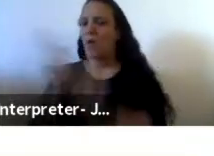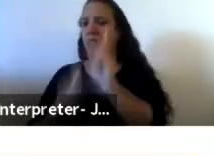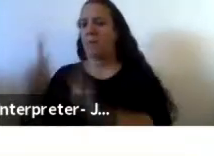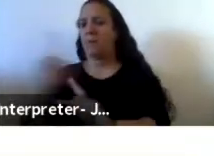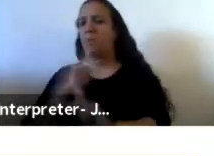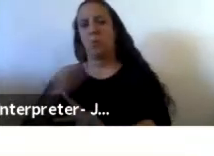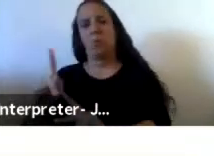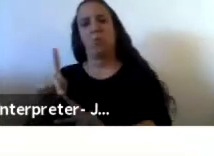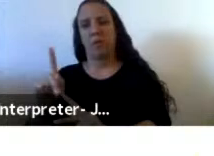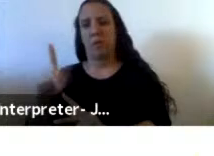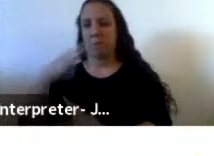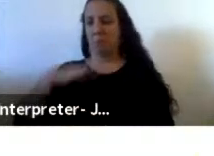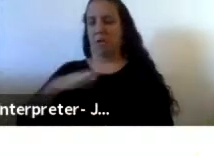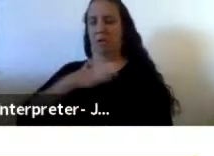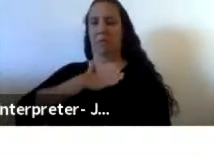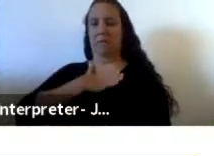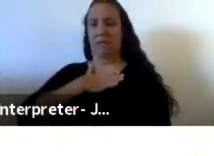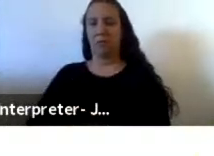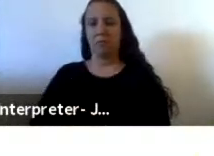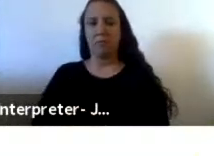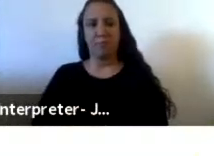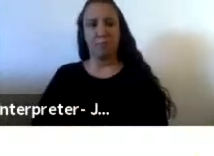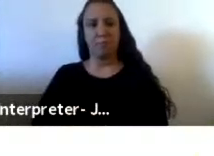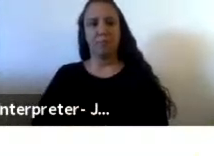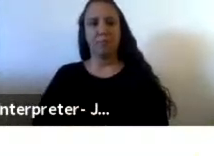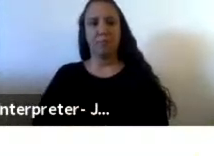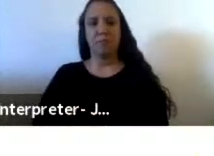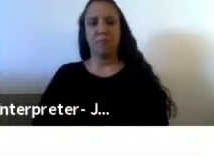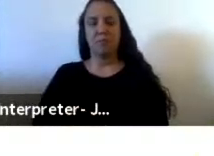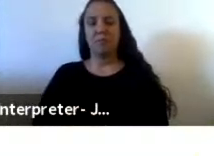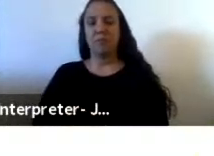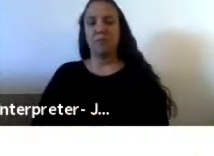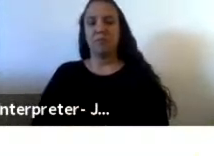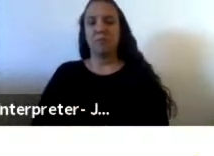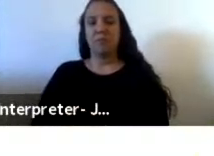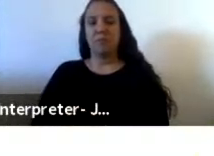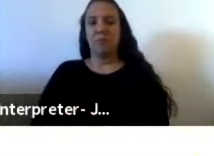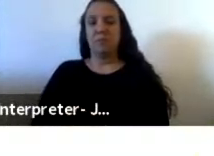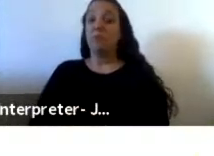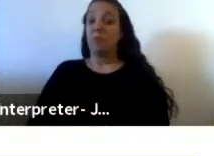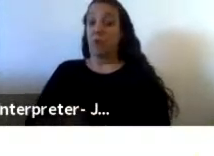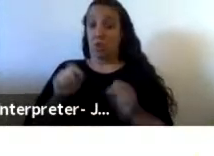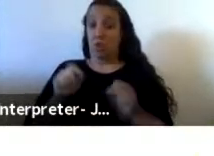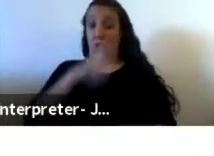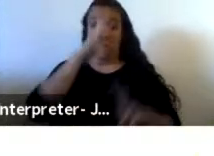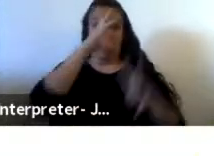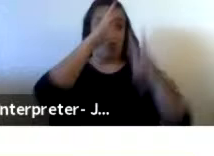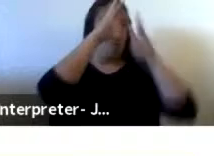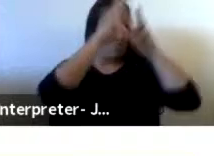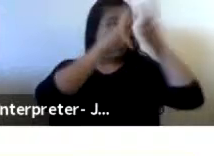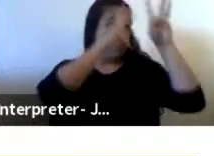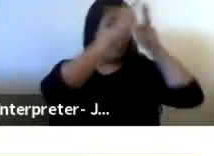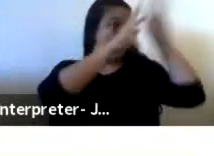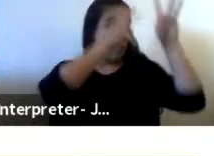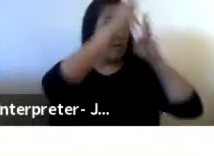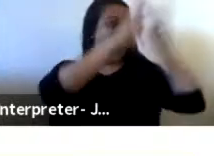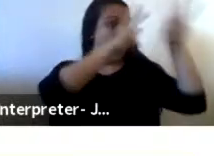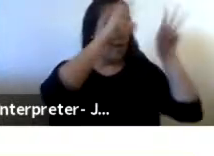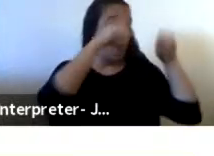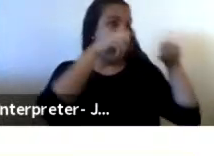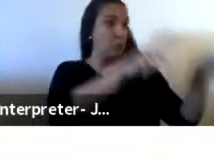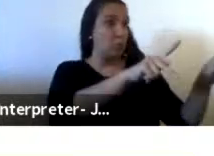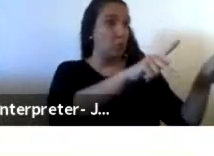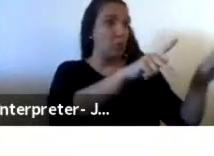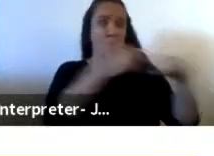see people now with everything that's going on, you can either create an opportunity or you can fight for